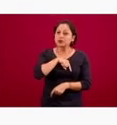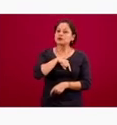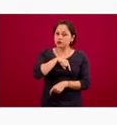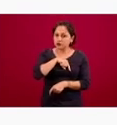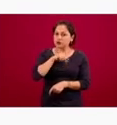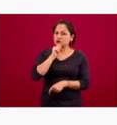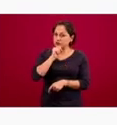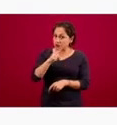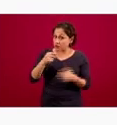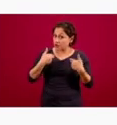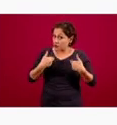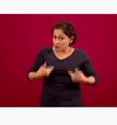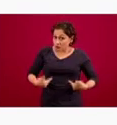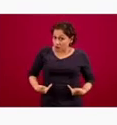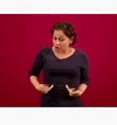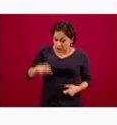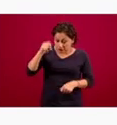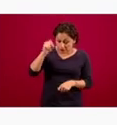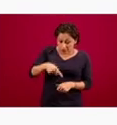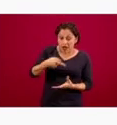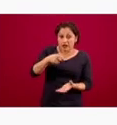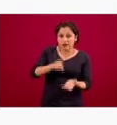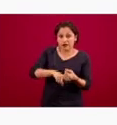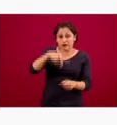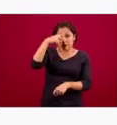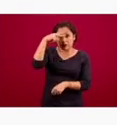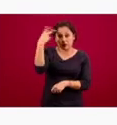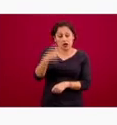need of others' solidarity.